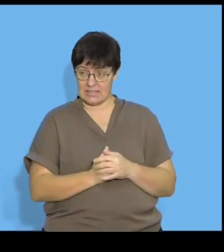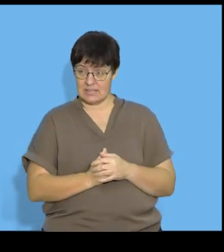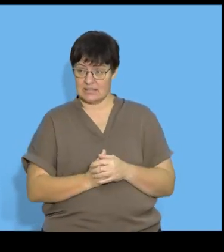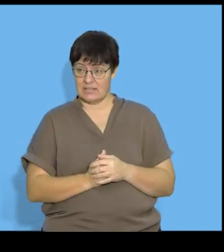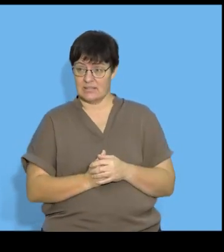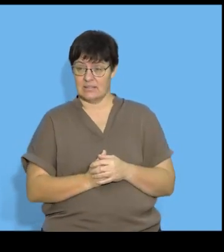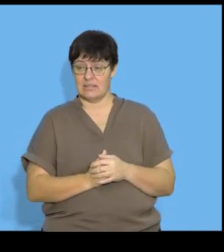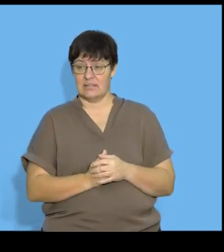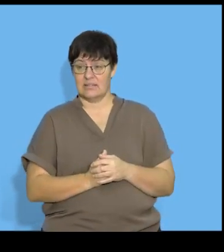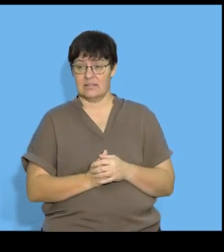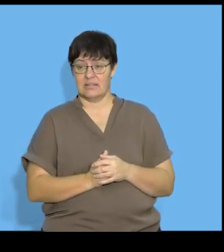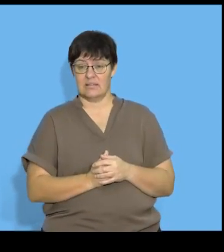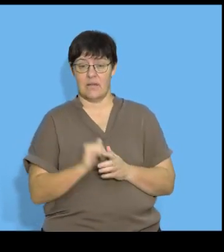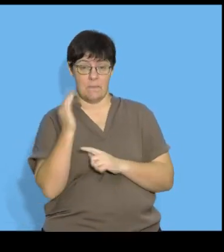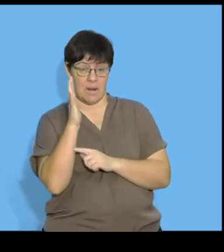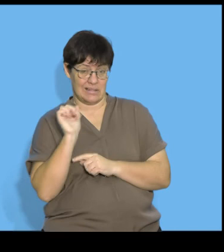okay, of plants